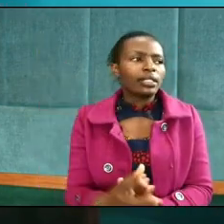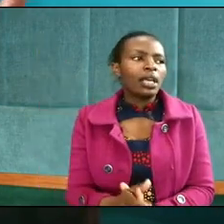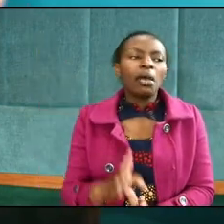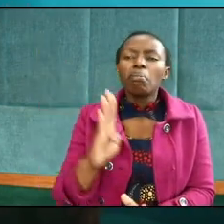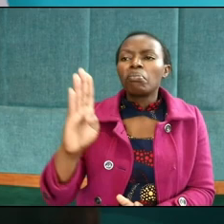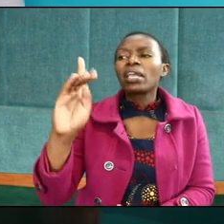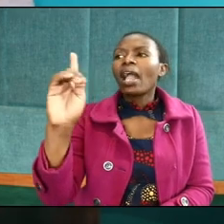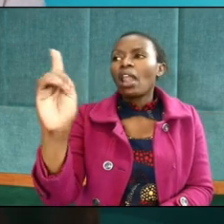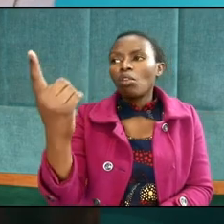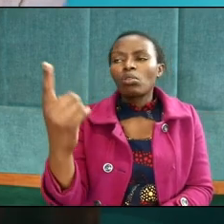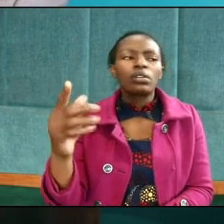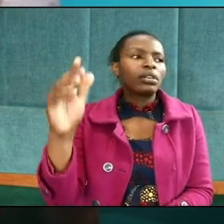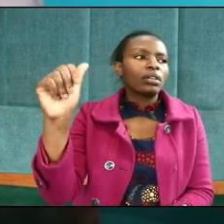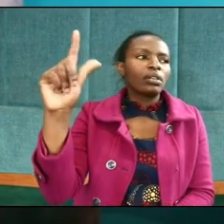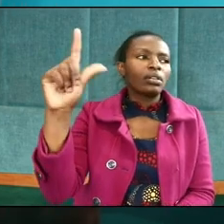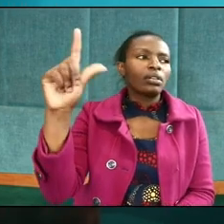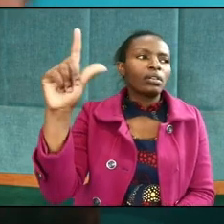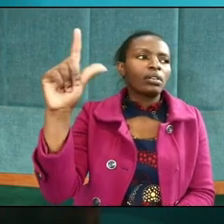Further, the research